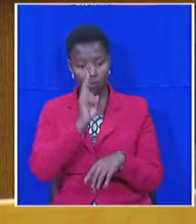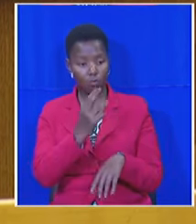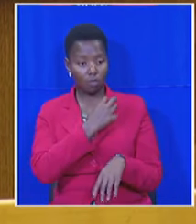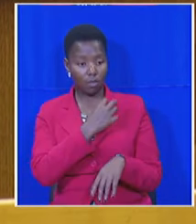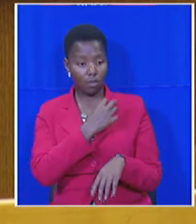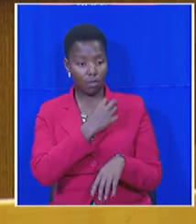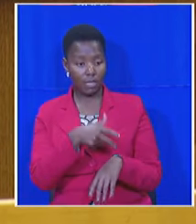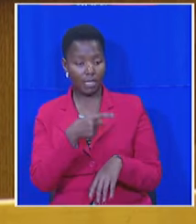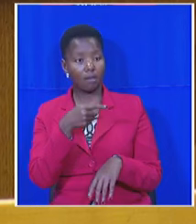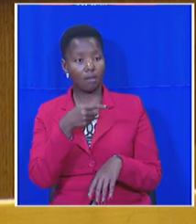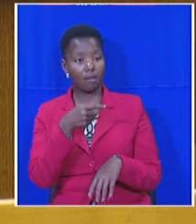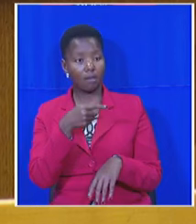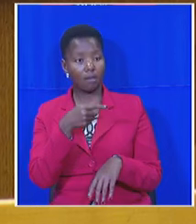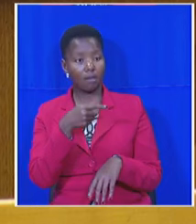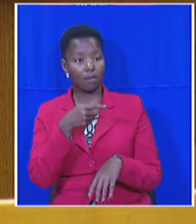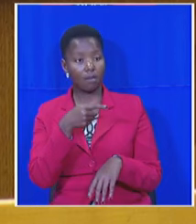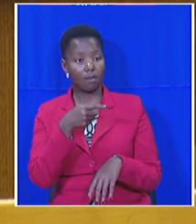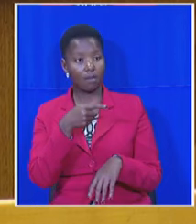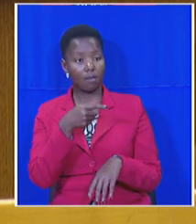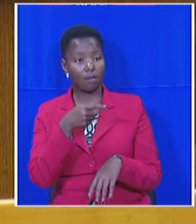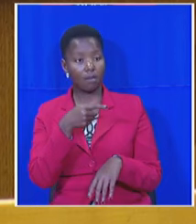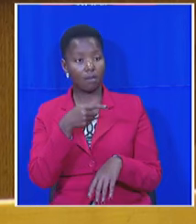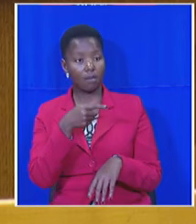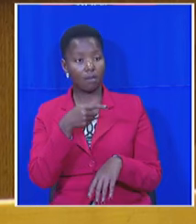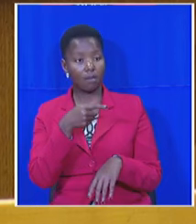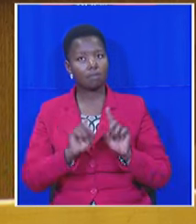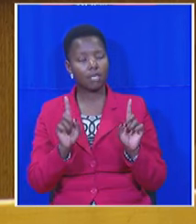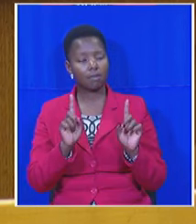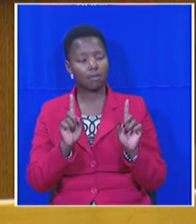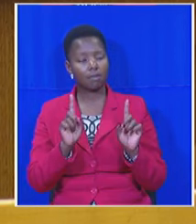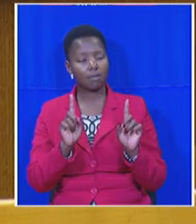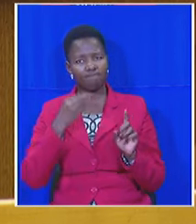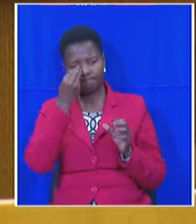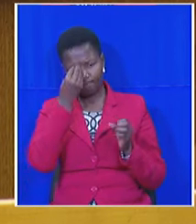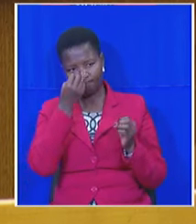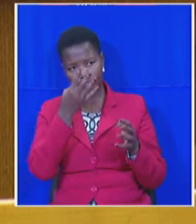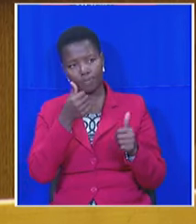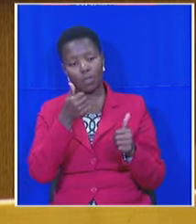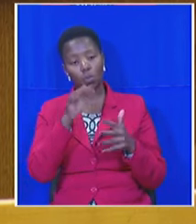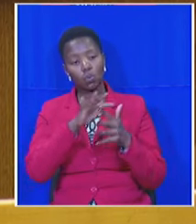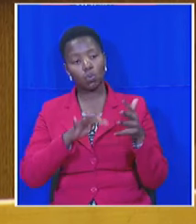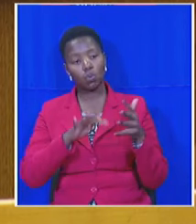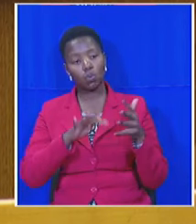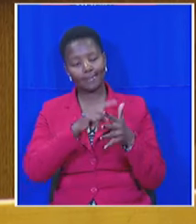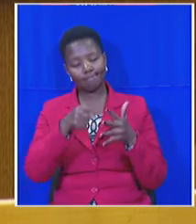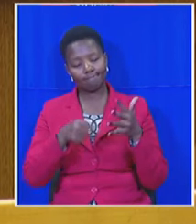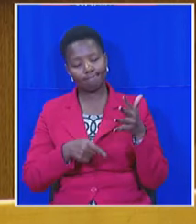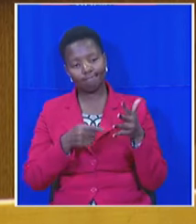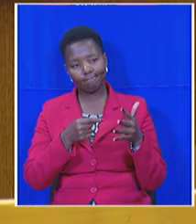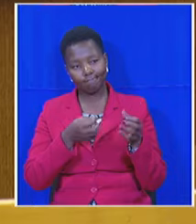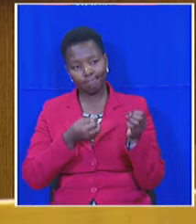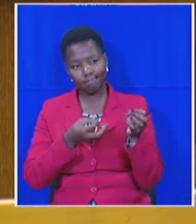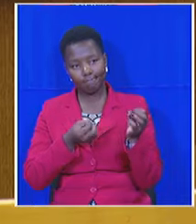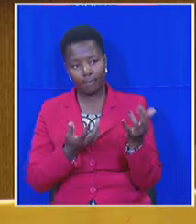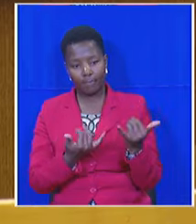Home Affairs, he is present. I think I did see him. Let me talk about a good story again. I had